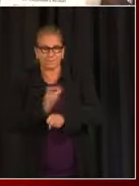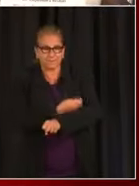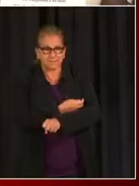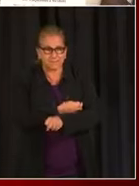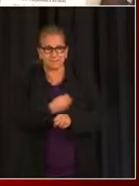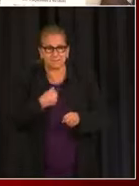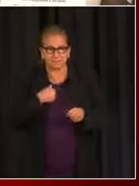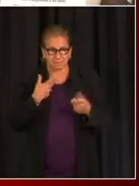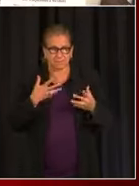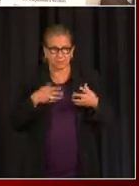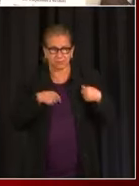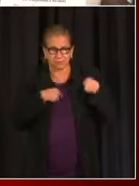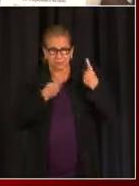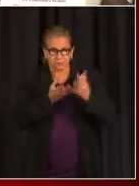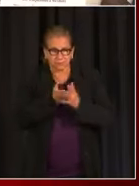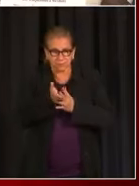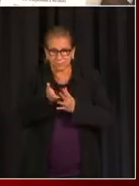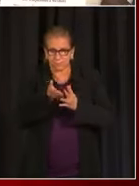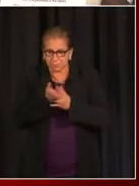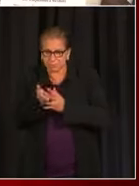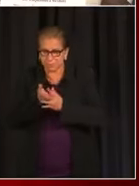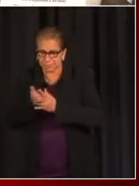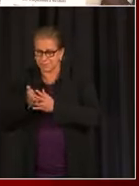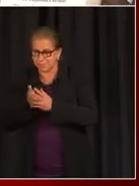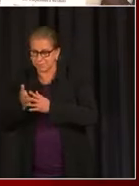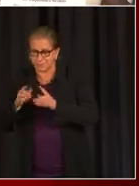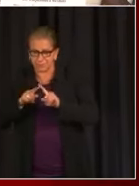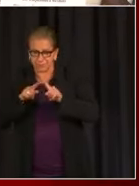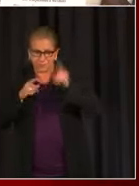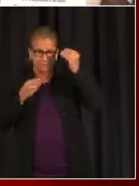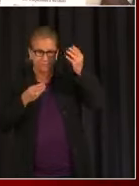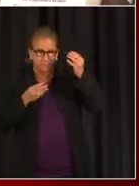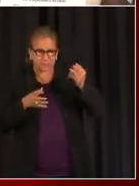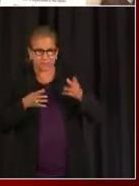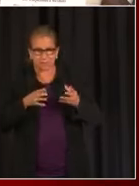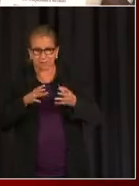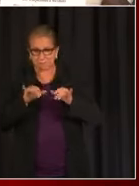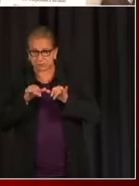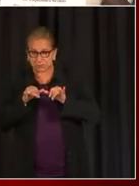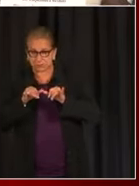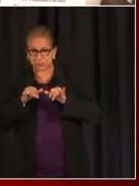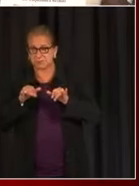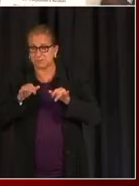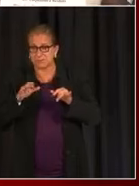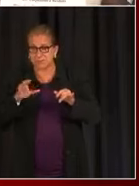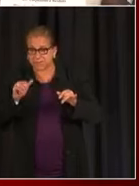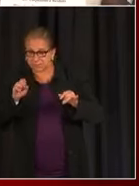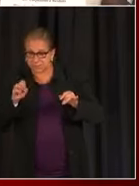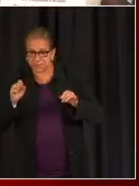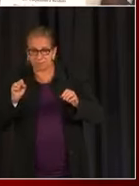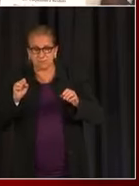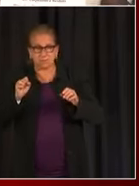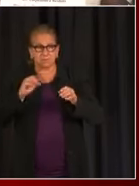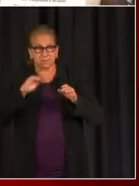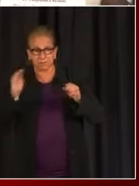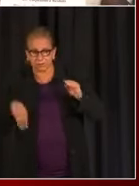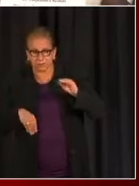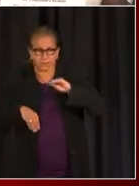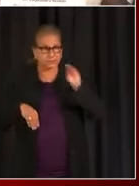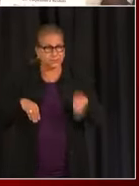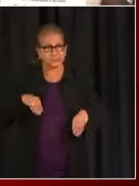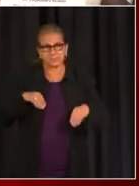throughout COVID-19 and may put other measures in place at a later date if we don't see the benefit of some of the